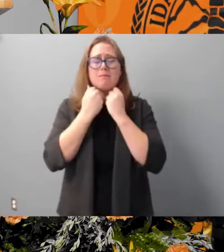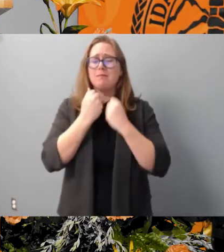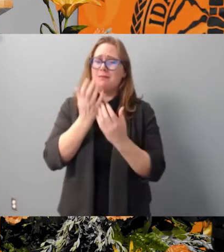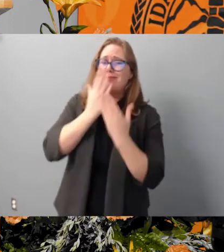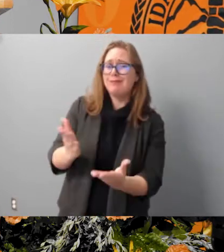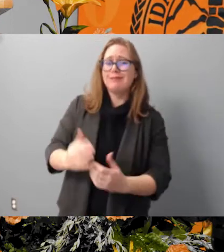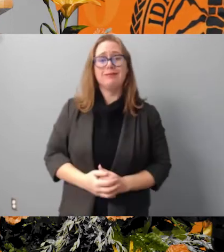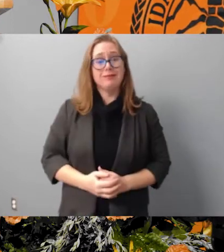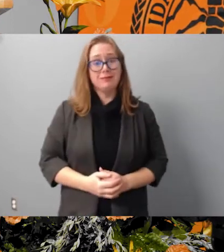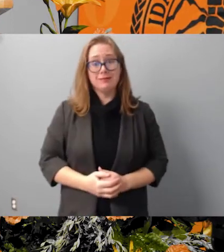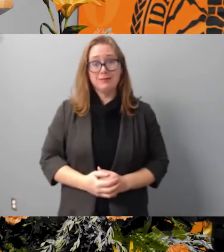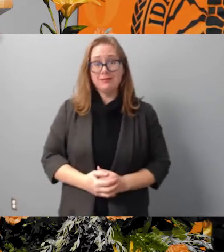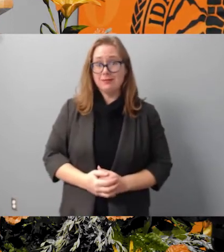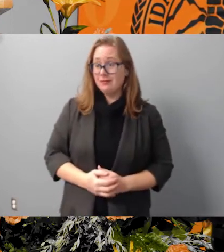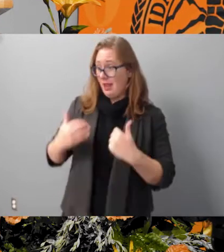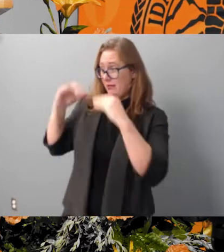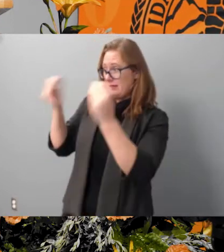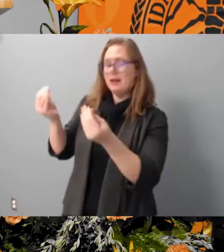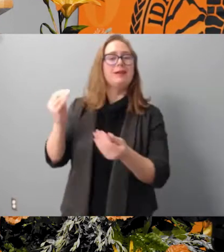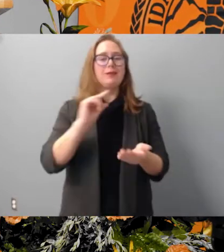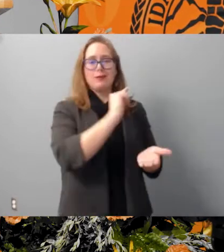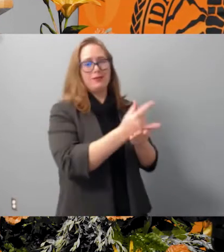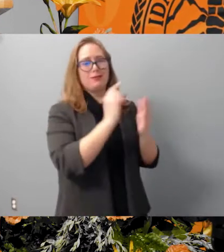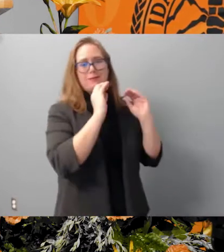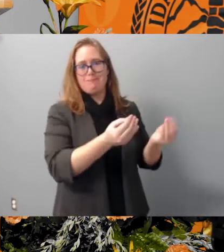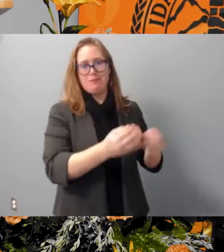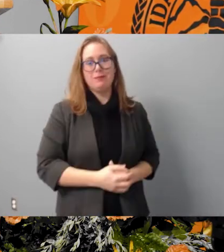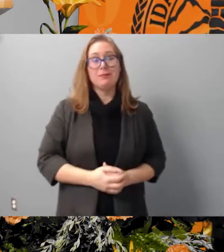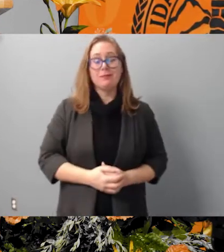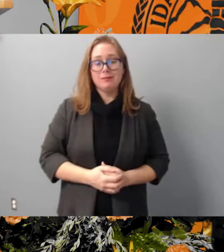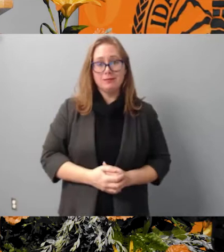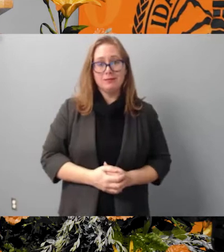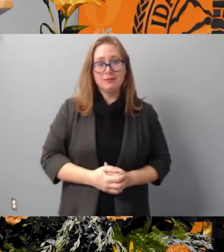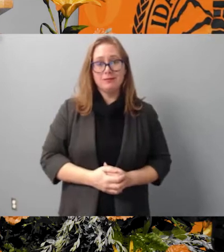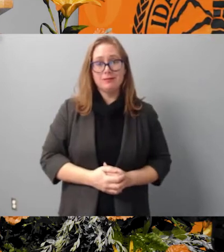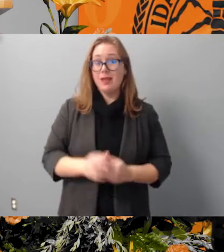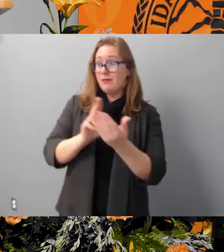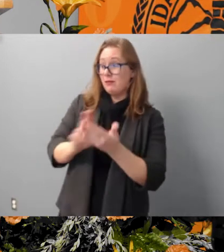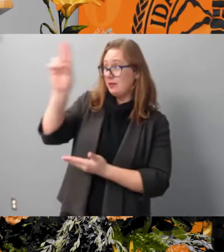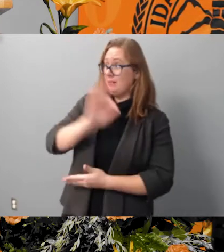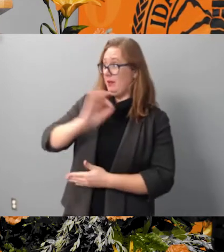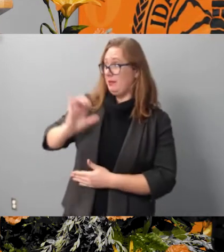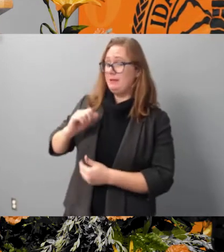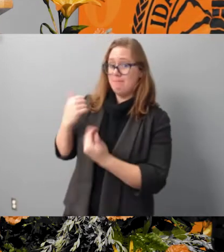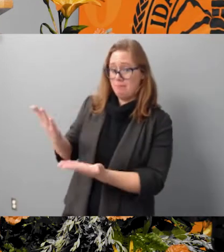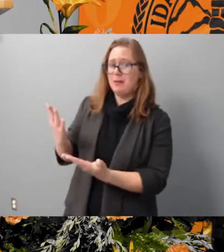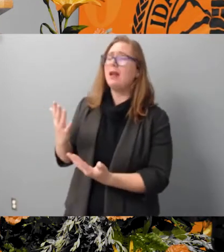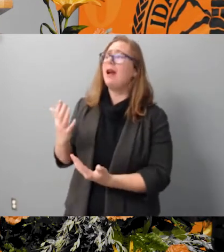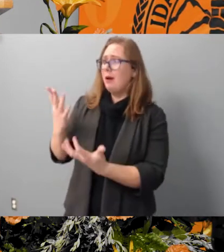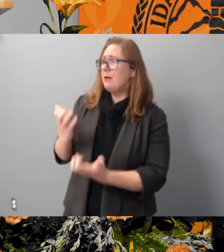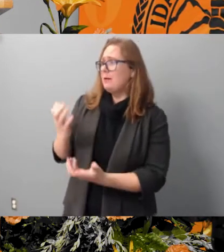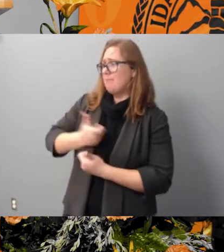without the support and guidance we've received along the way from beloved mentors. At this time, I would like to